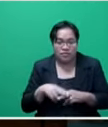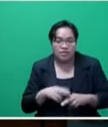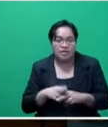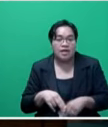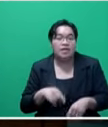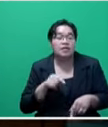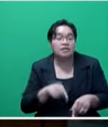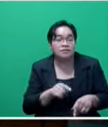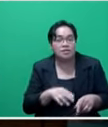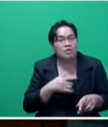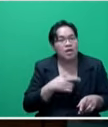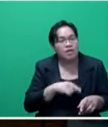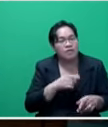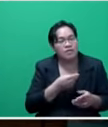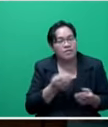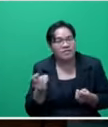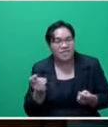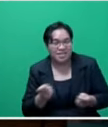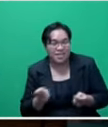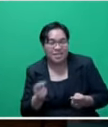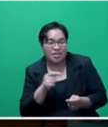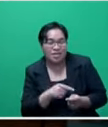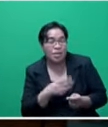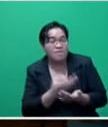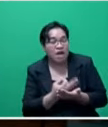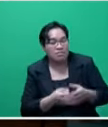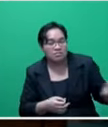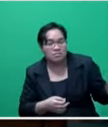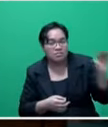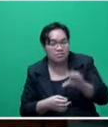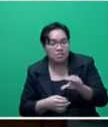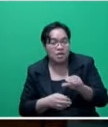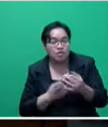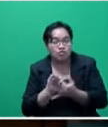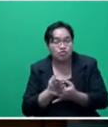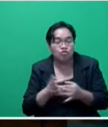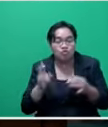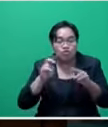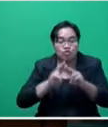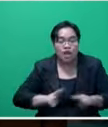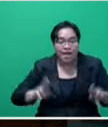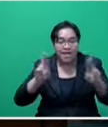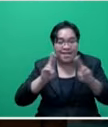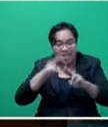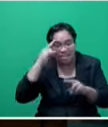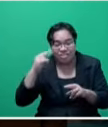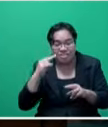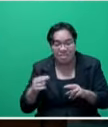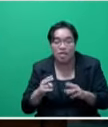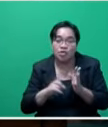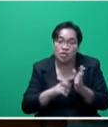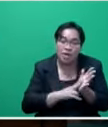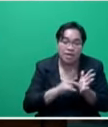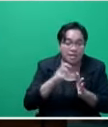Environment Facility with funds implemented through the United Nations Development Programme, UNDP,